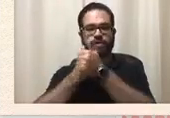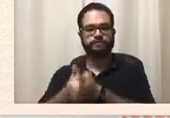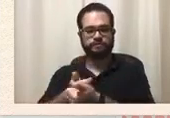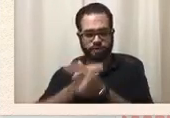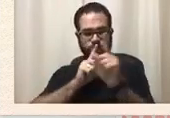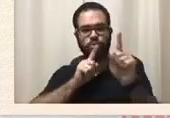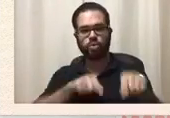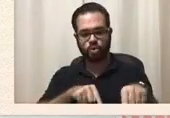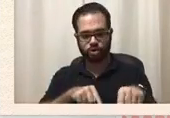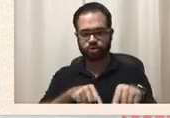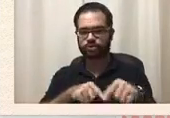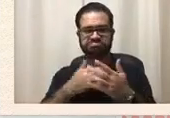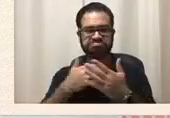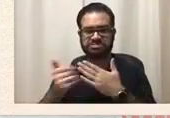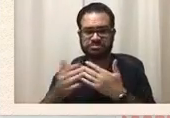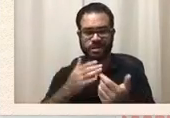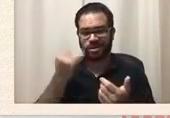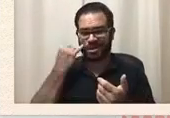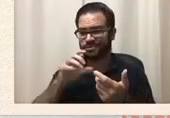the call.